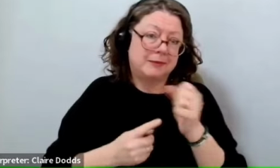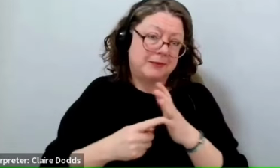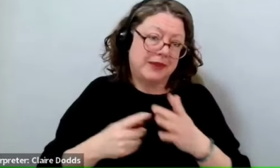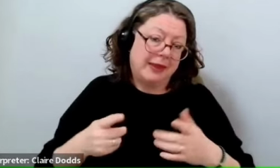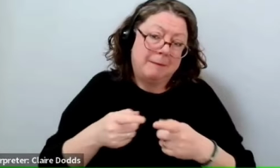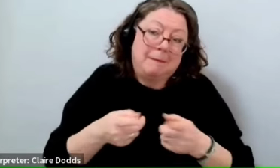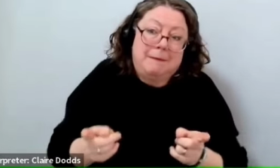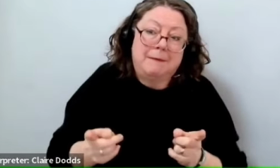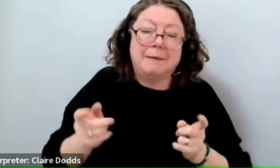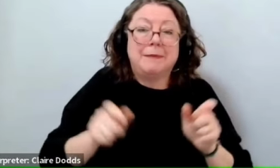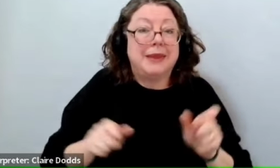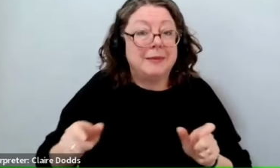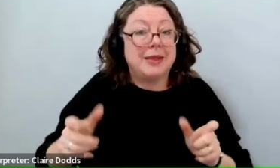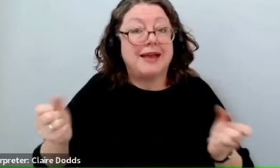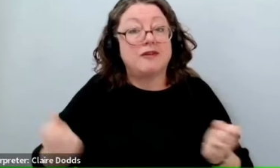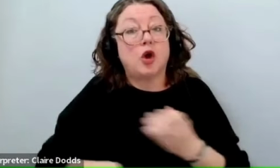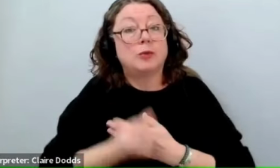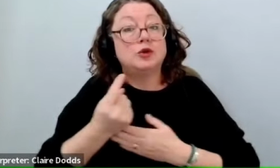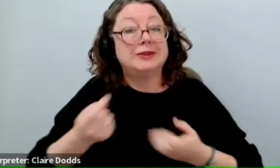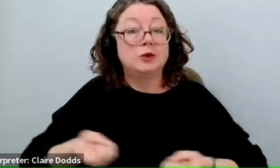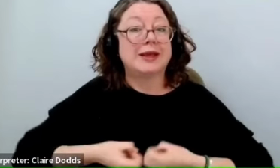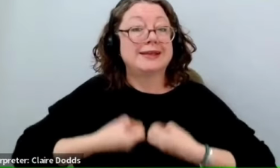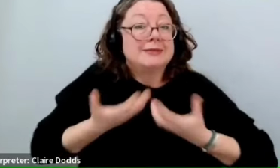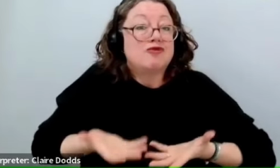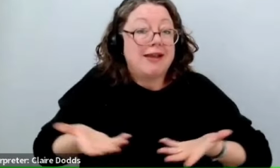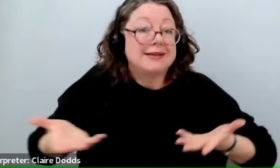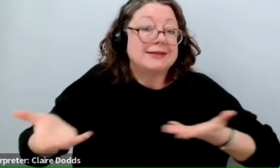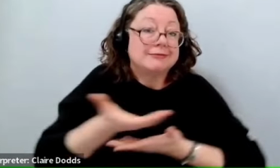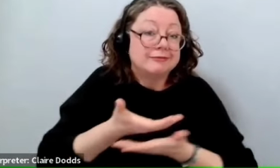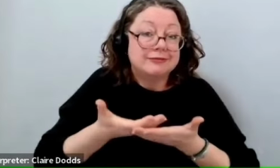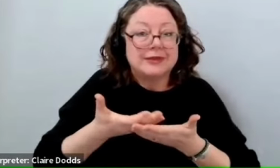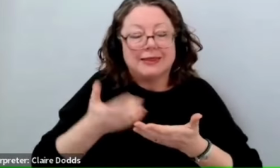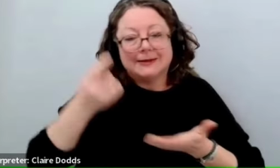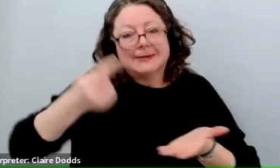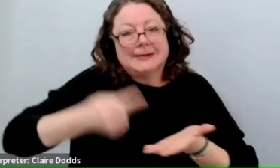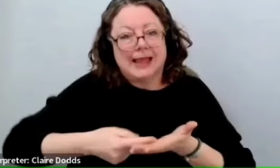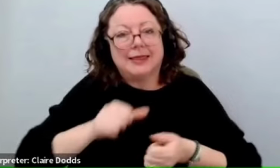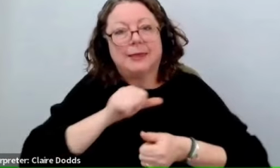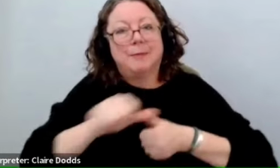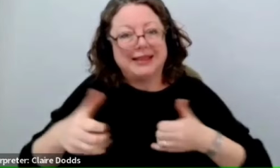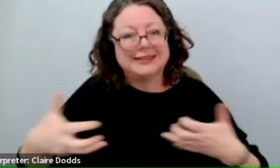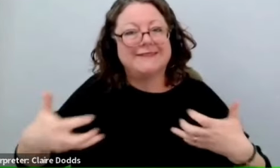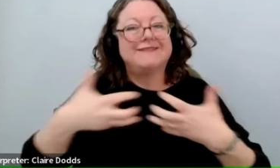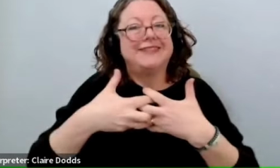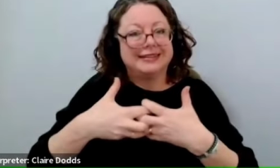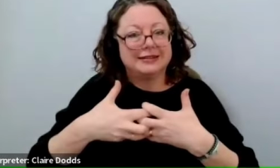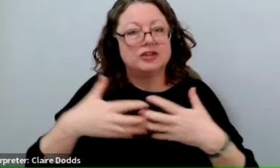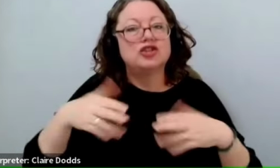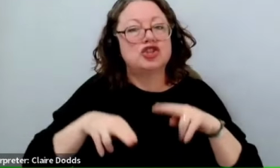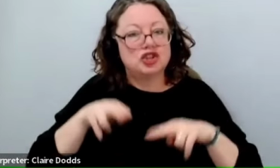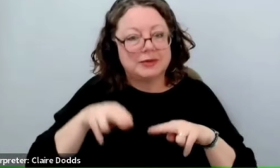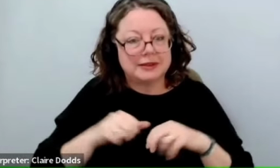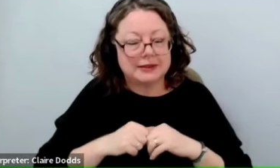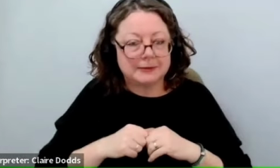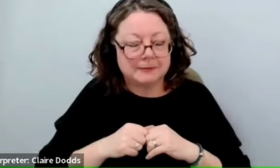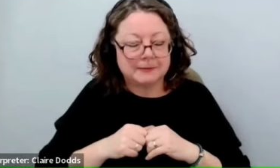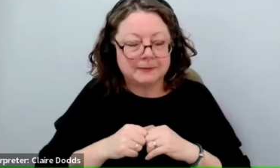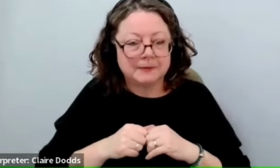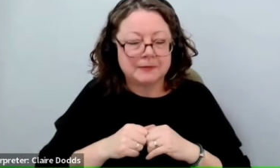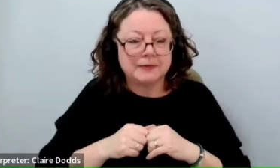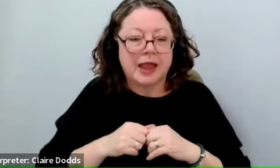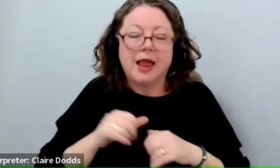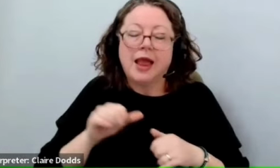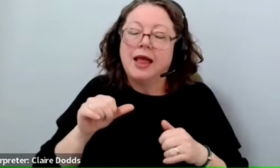people being able to express what they feel it should be in order to come to a best fit judgment.